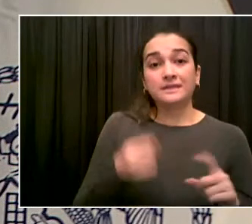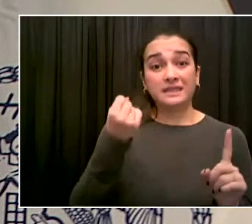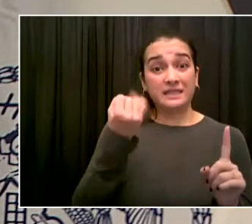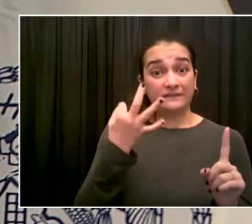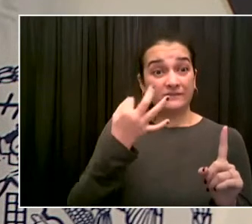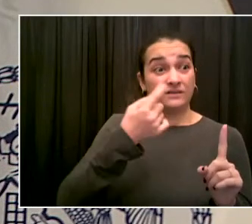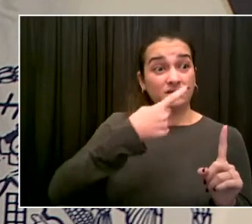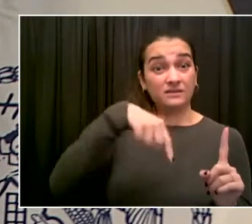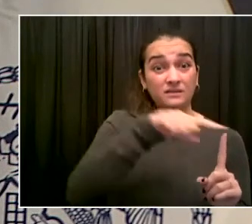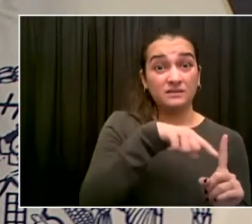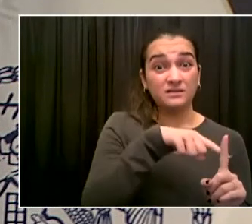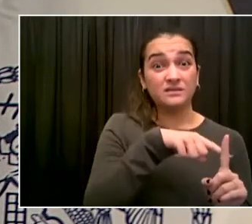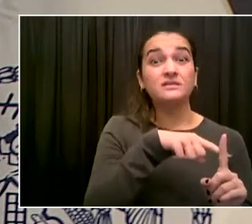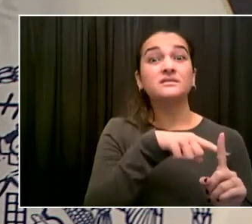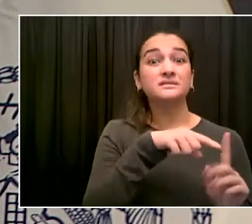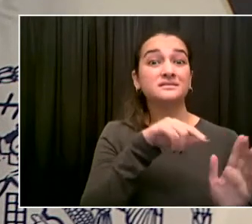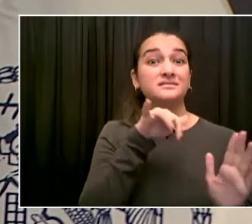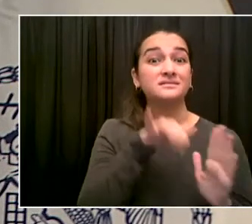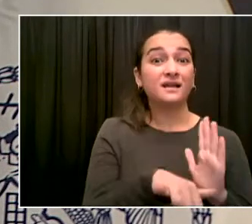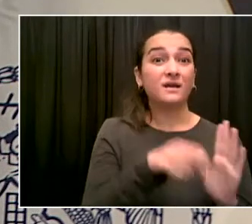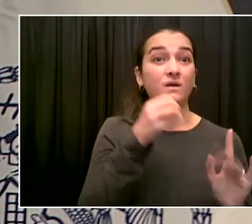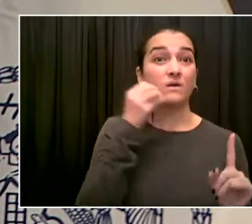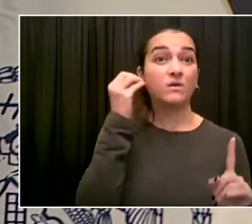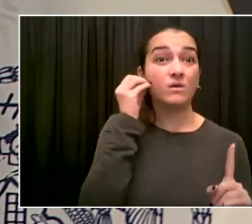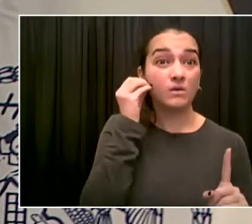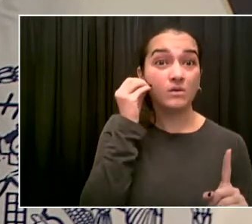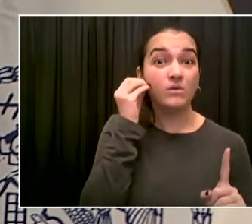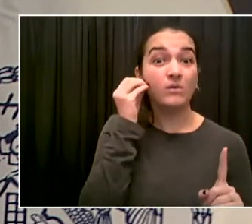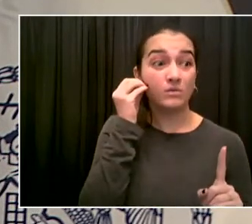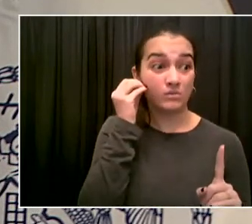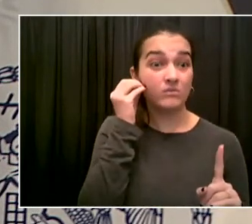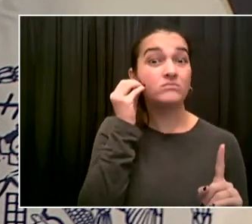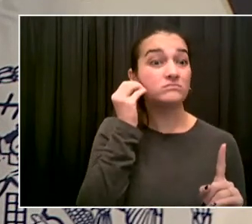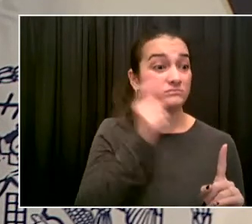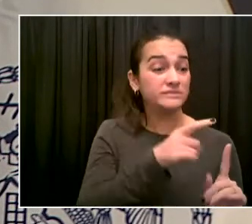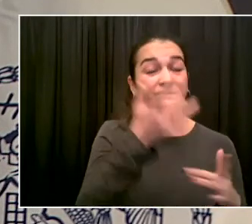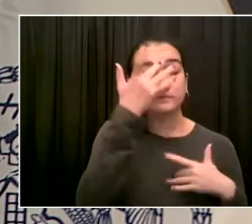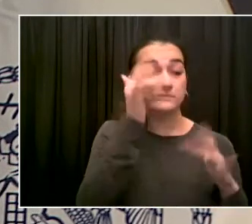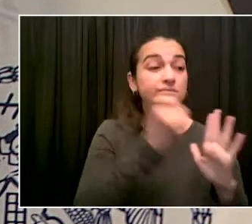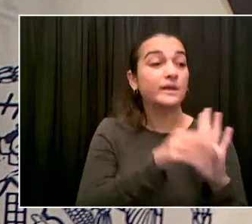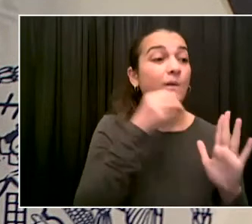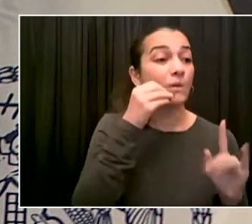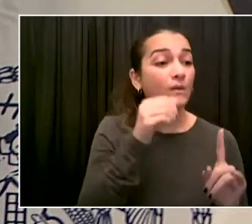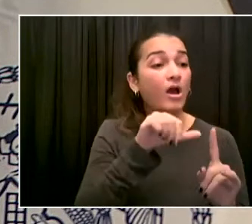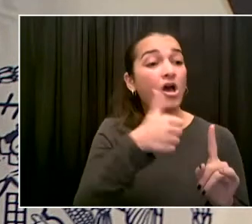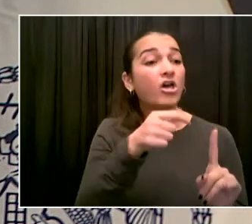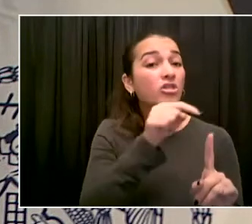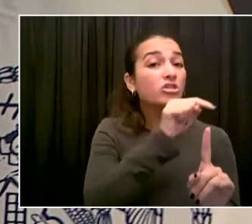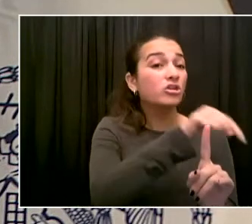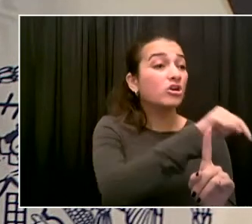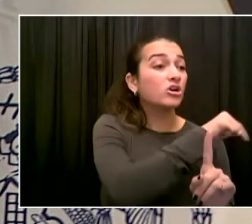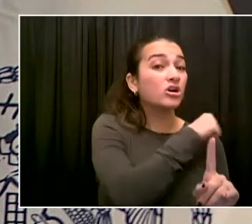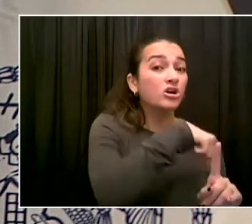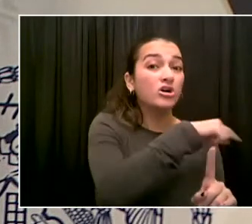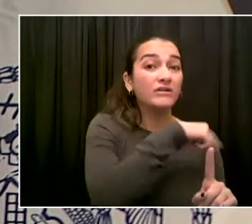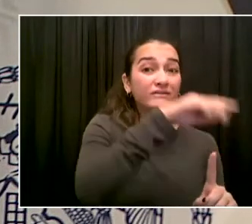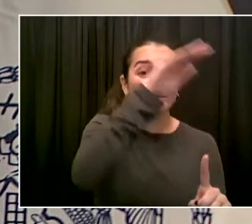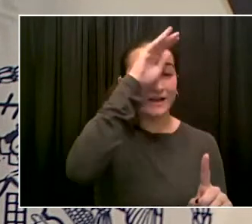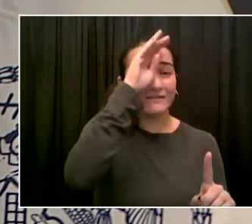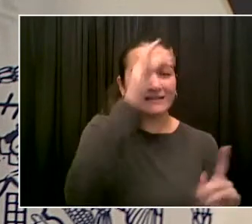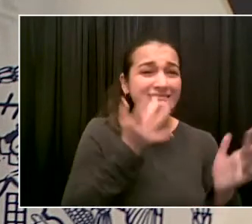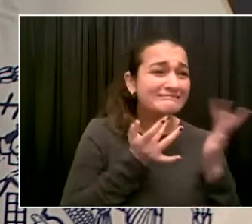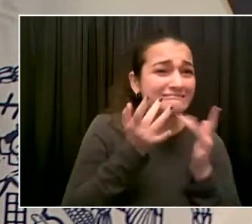there's a lot of people out there claiming to be sick who are not. It's not acceptable. So the thing to do is to do the right thing, come to